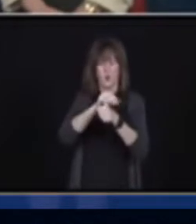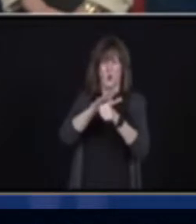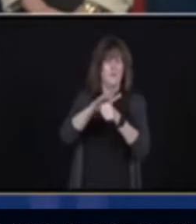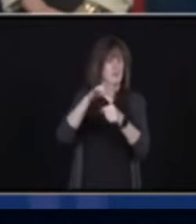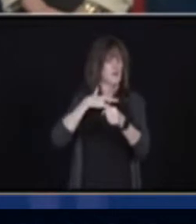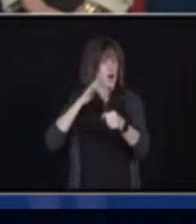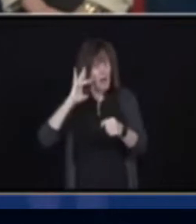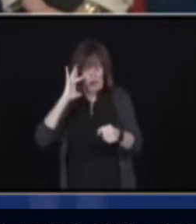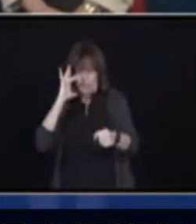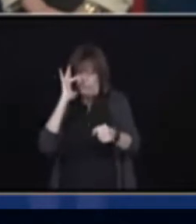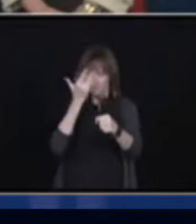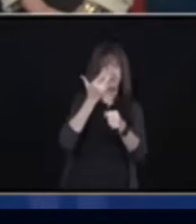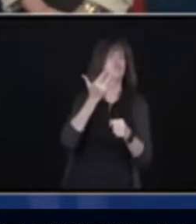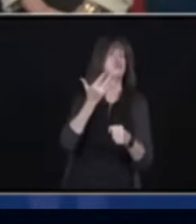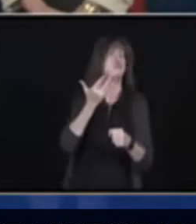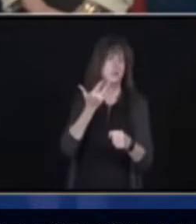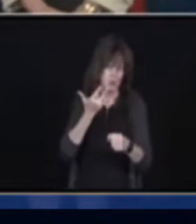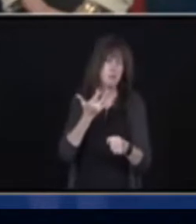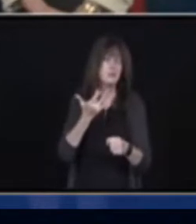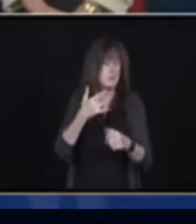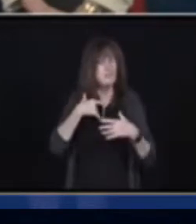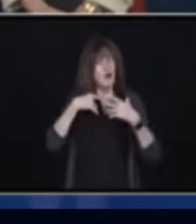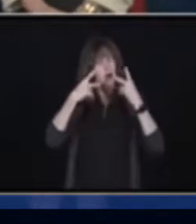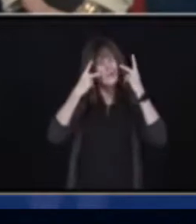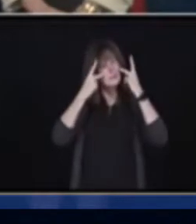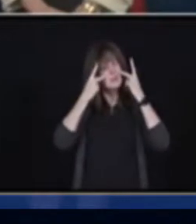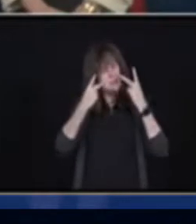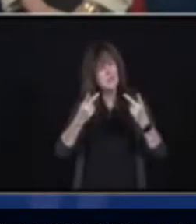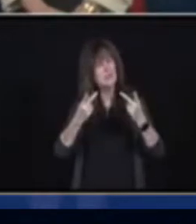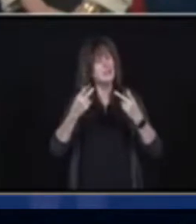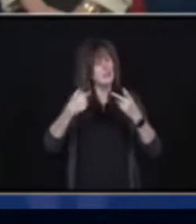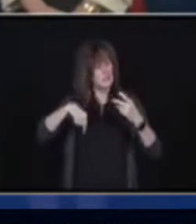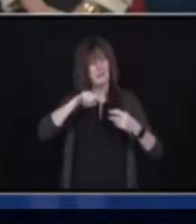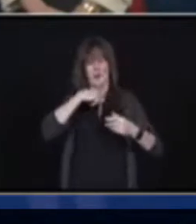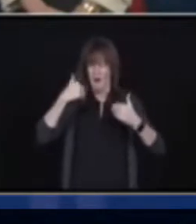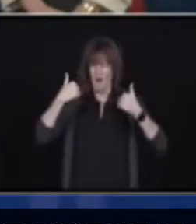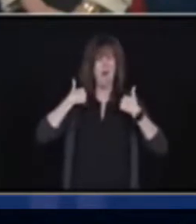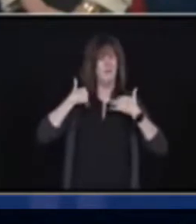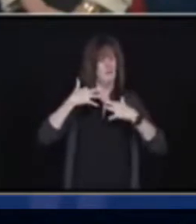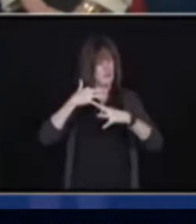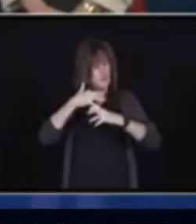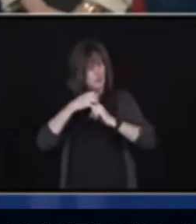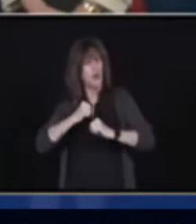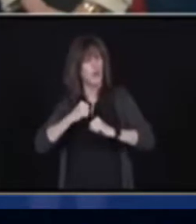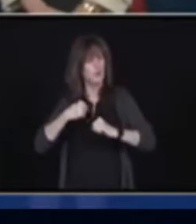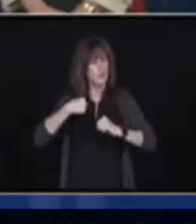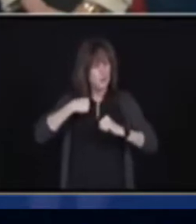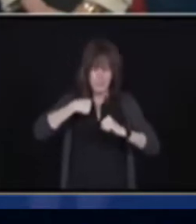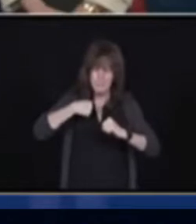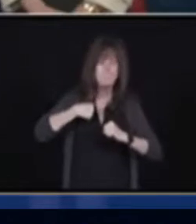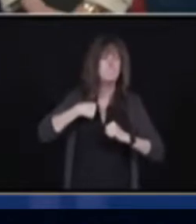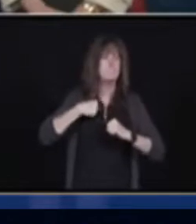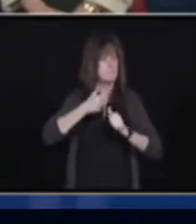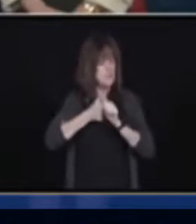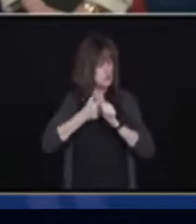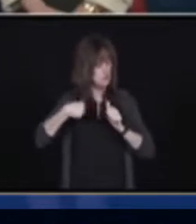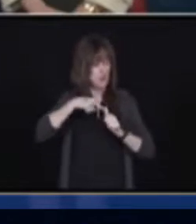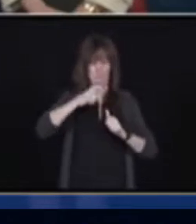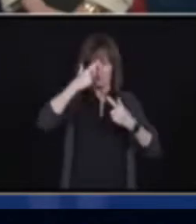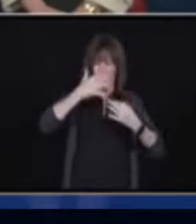seen the strength of our people. And it's up to each and every one of us to determine our future, to write the next chapter of